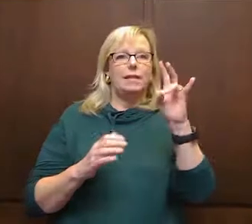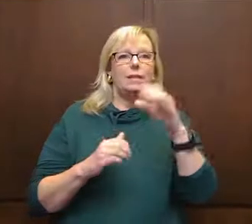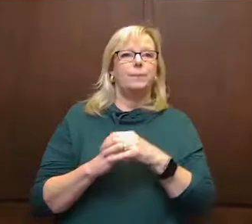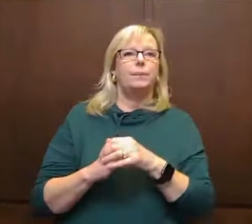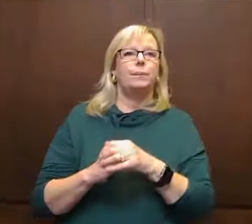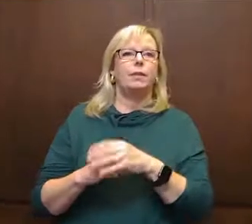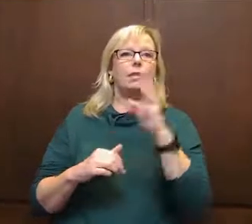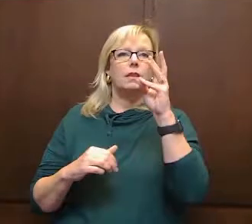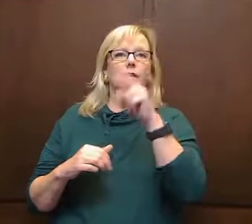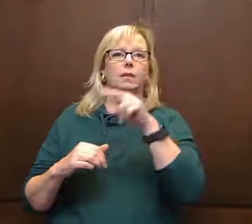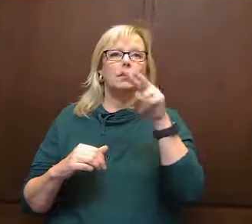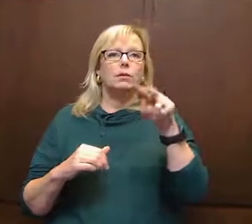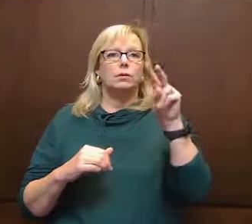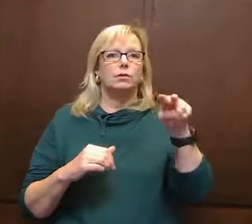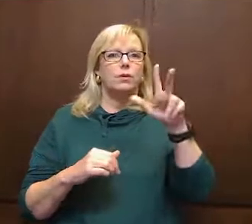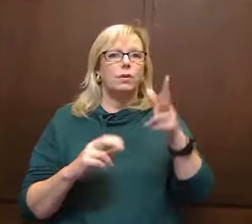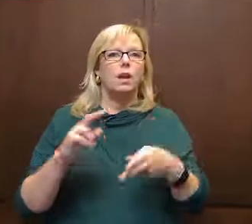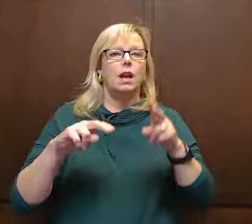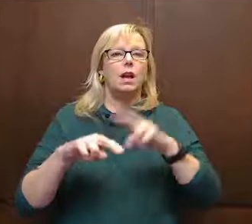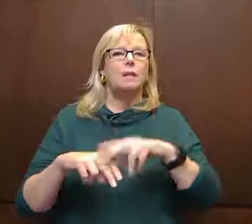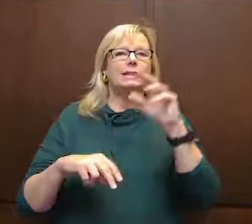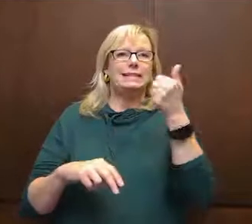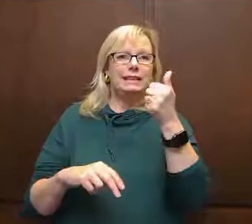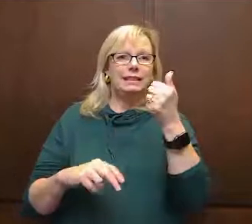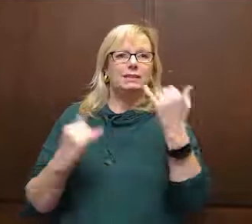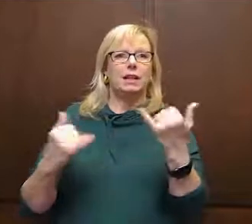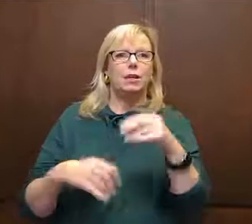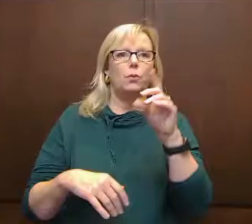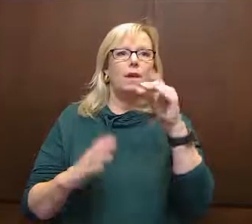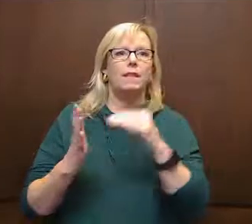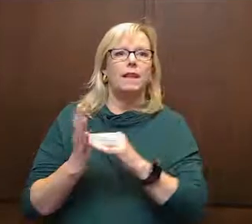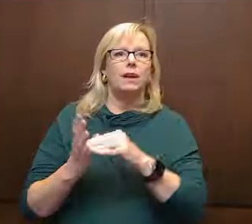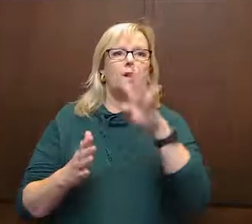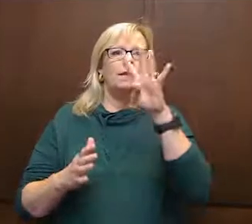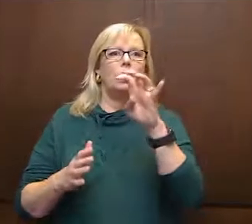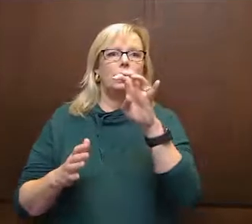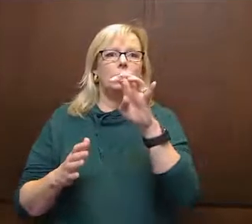2,287. 62223 up 10 to